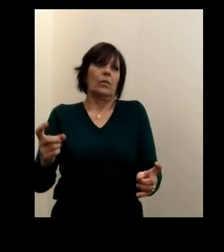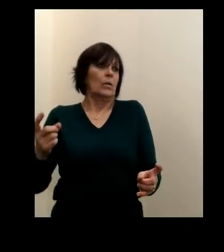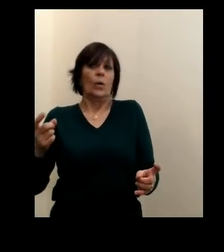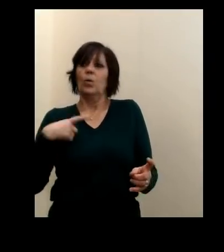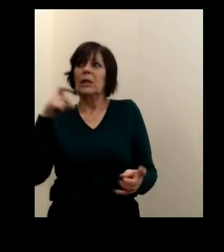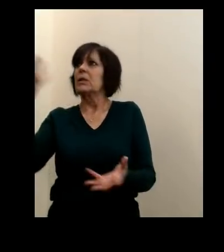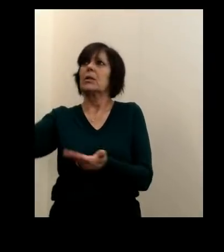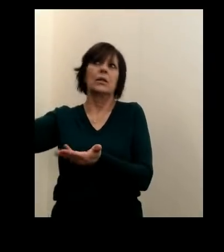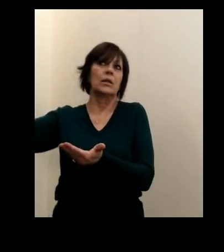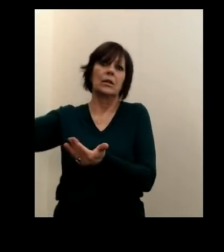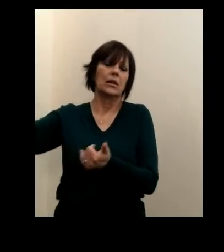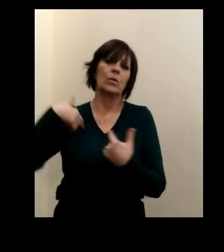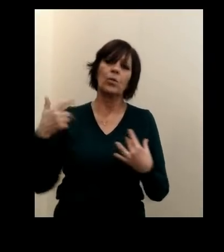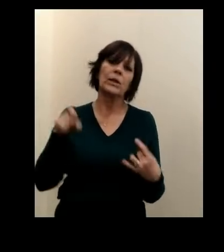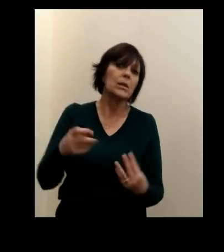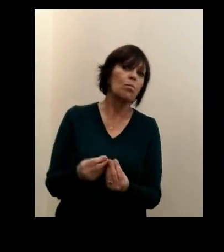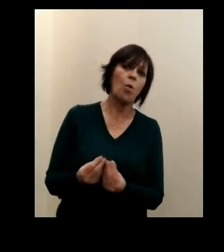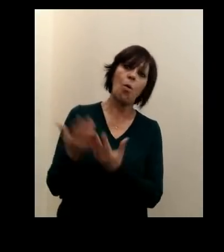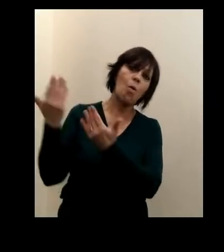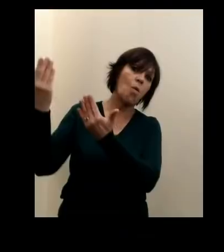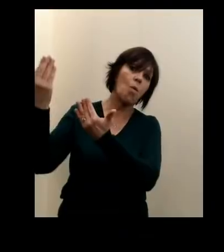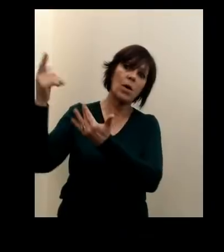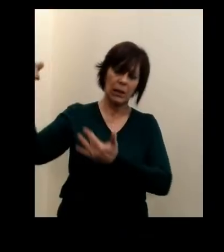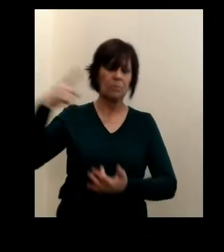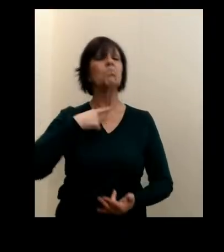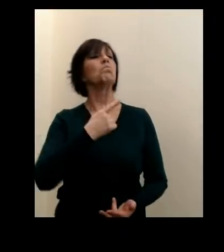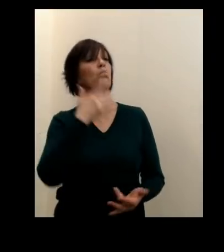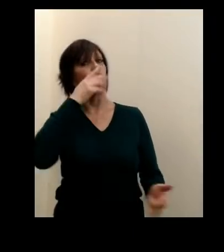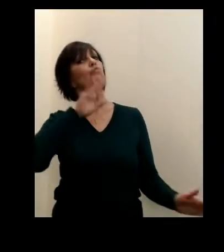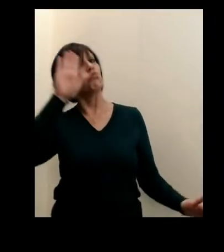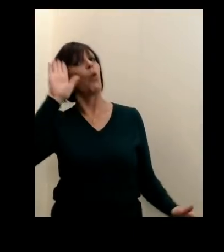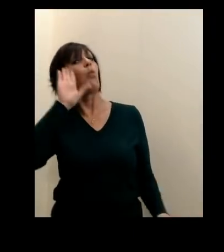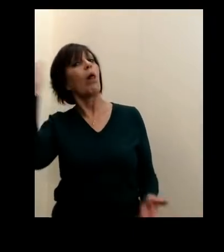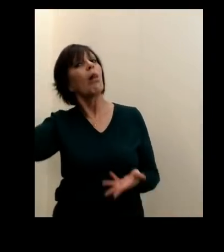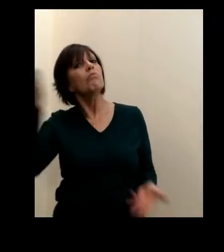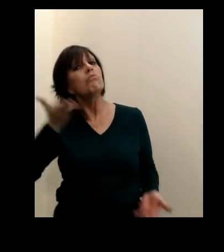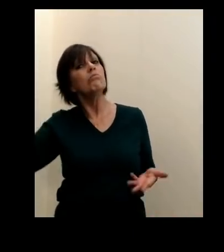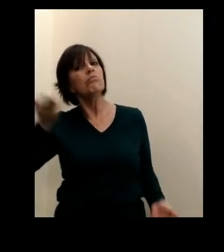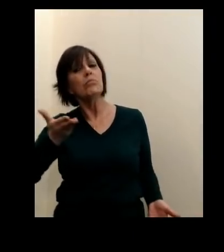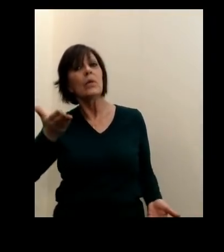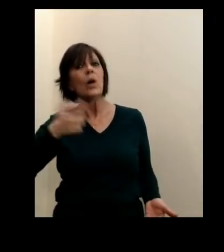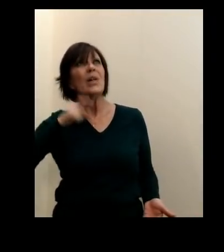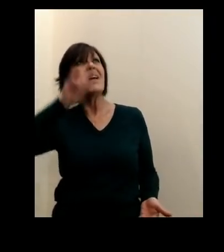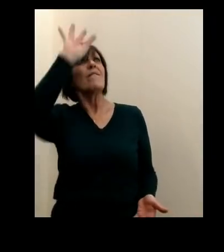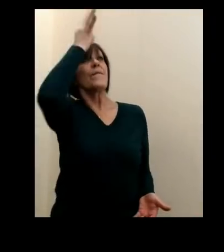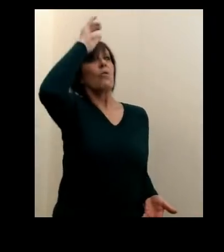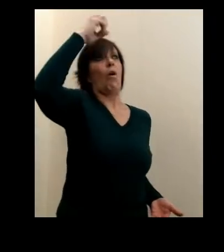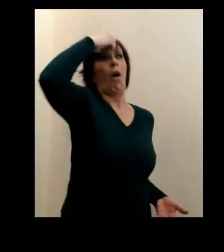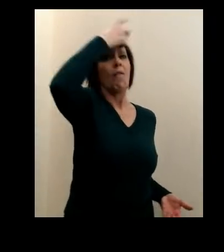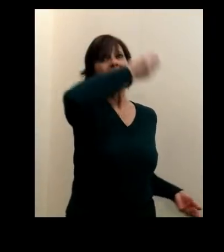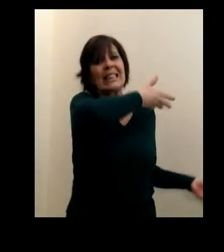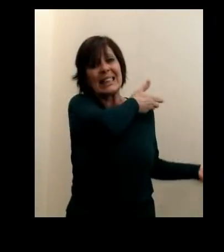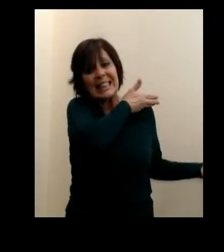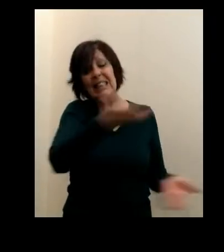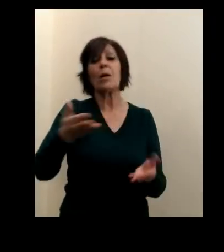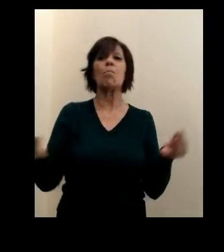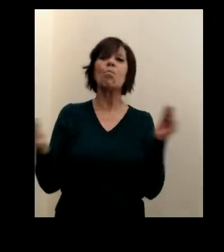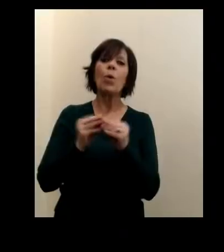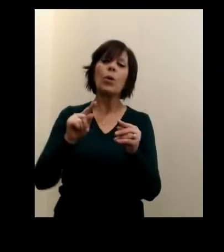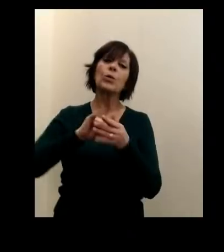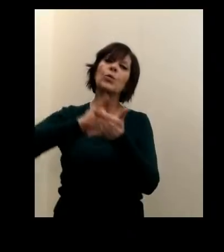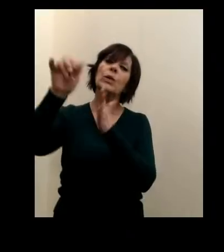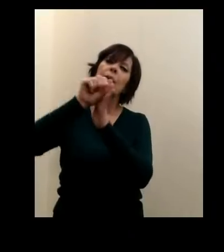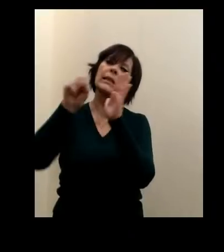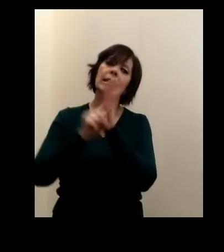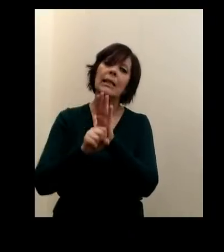need more doses from New York State. They've pledged to us they're going to give us more doses. We need the federal government to release more doses to the states